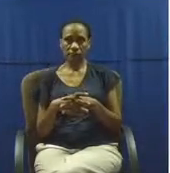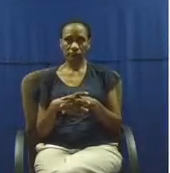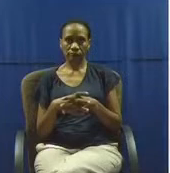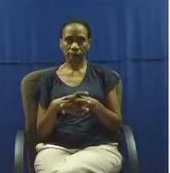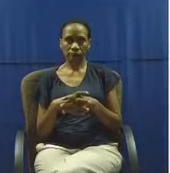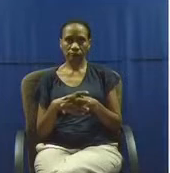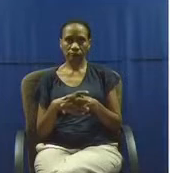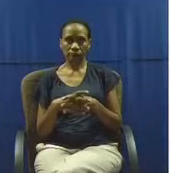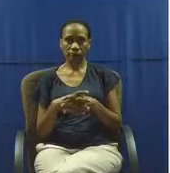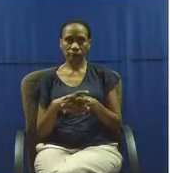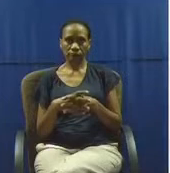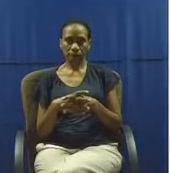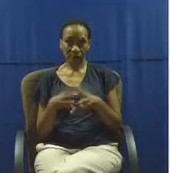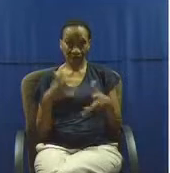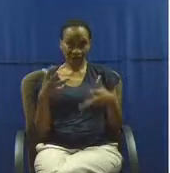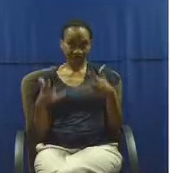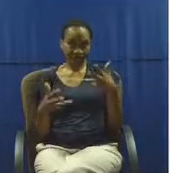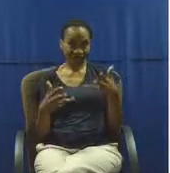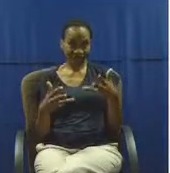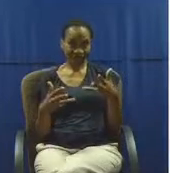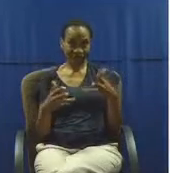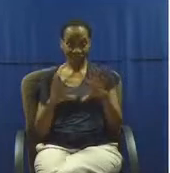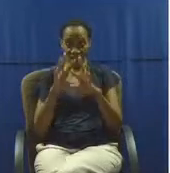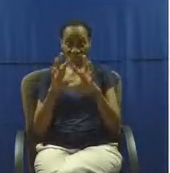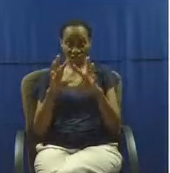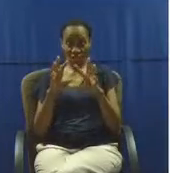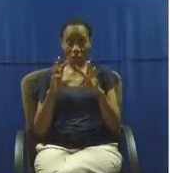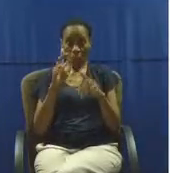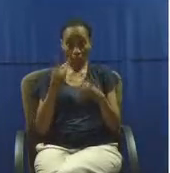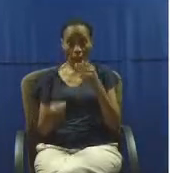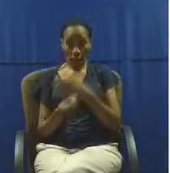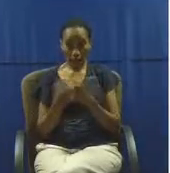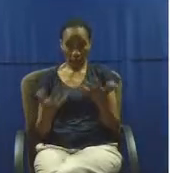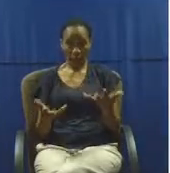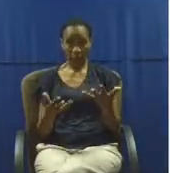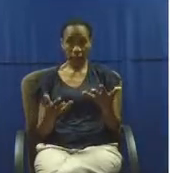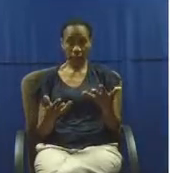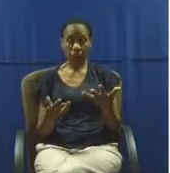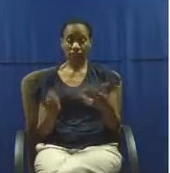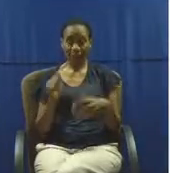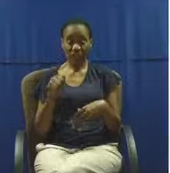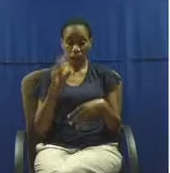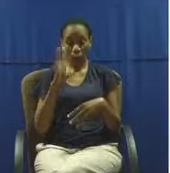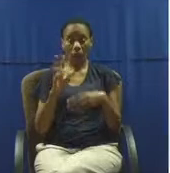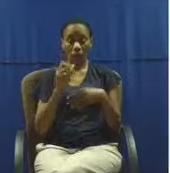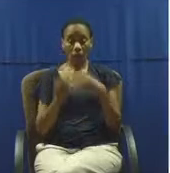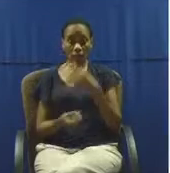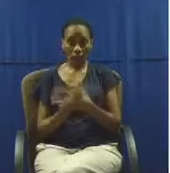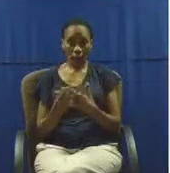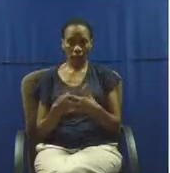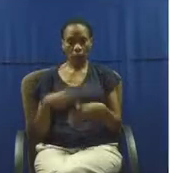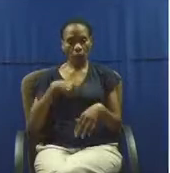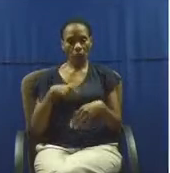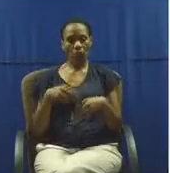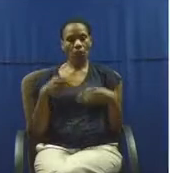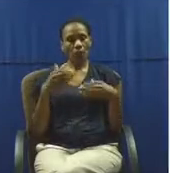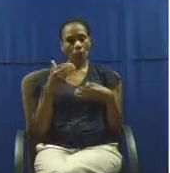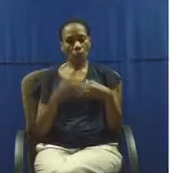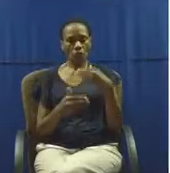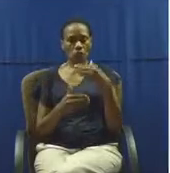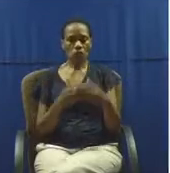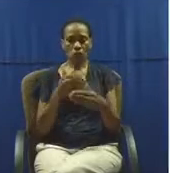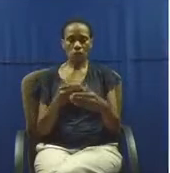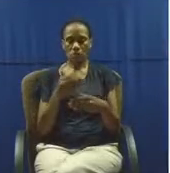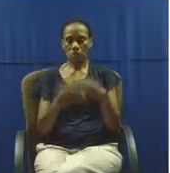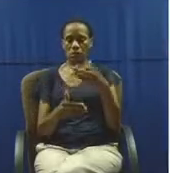it's being done. It's going to happen in a process